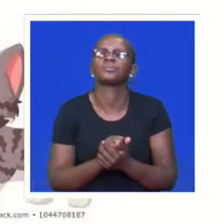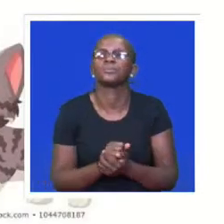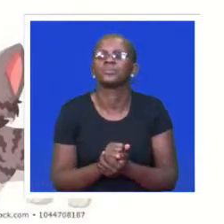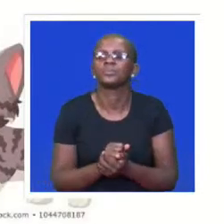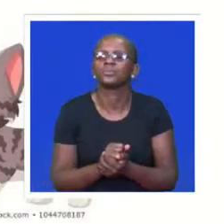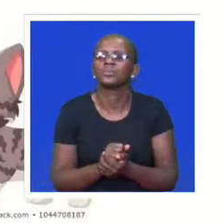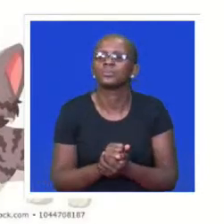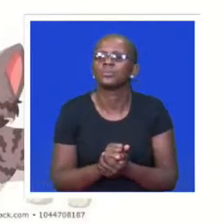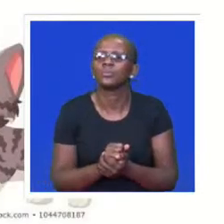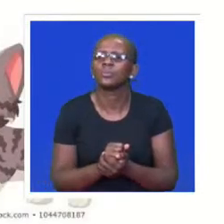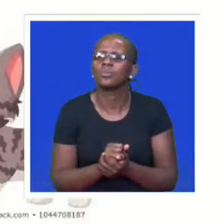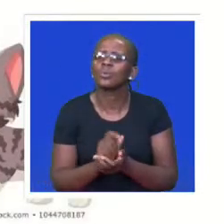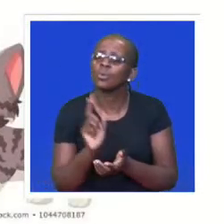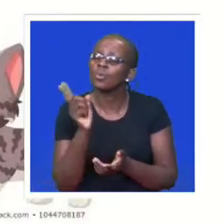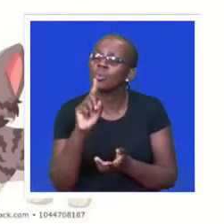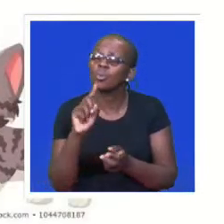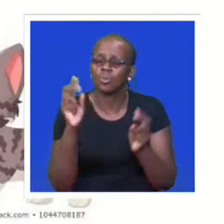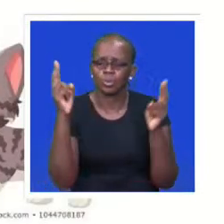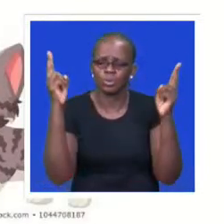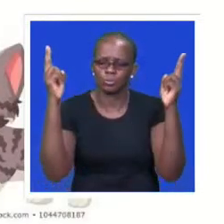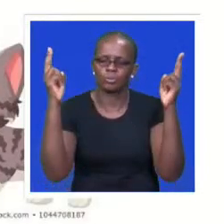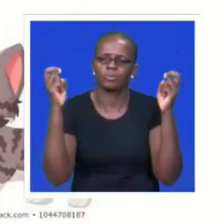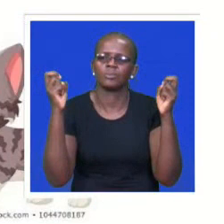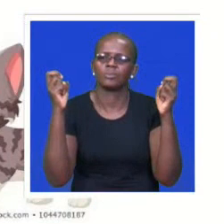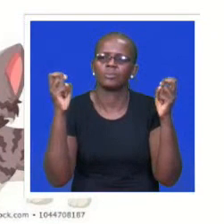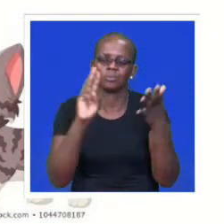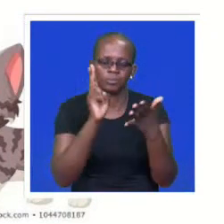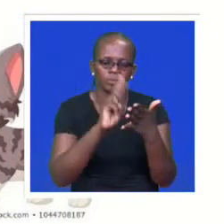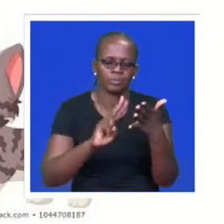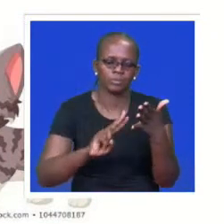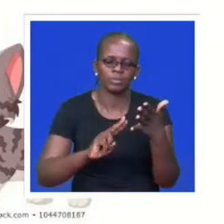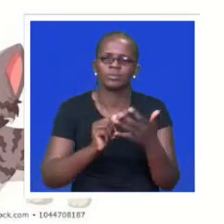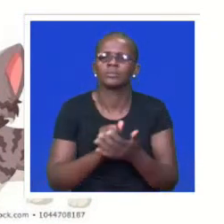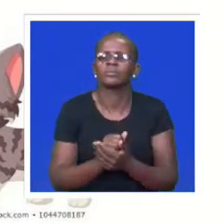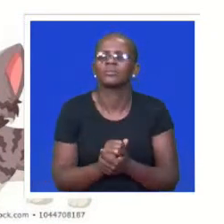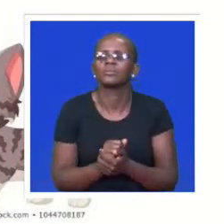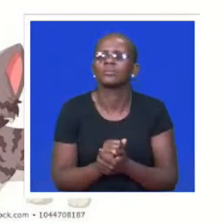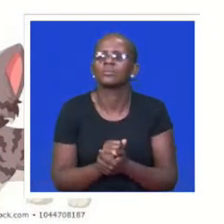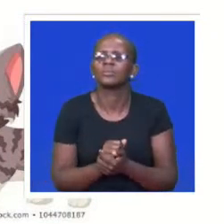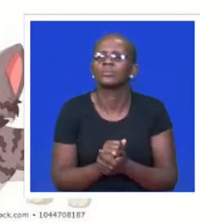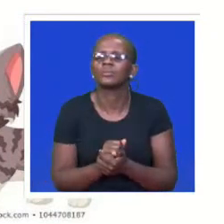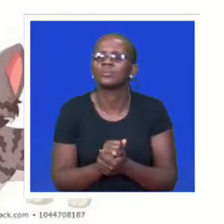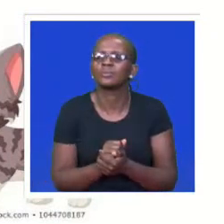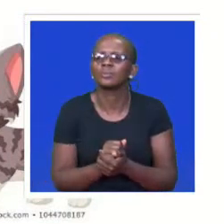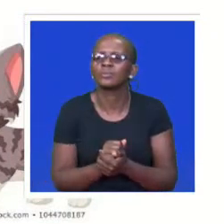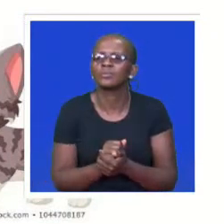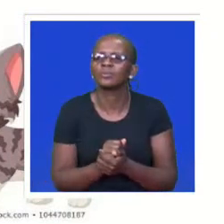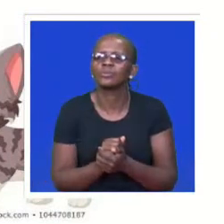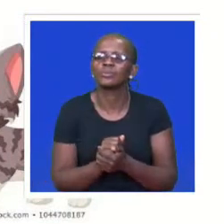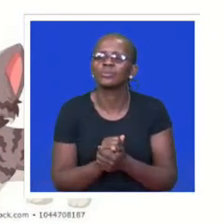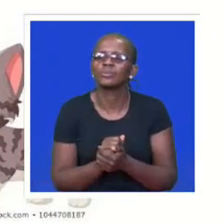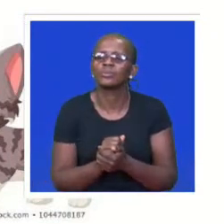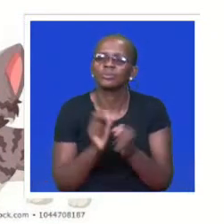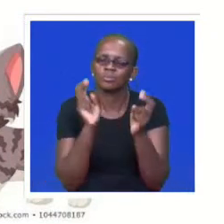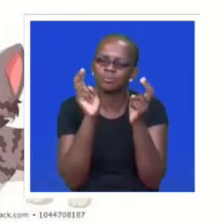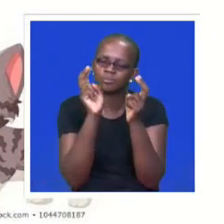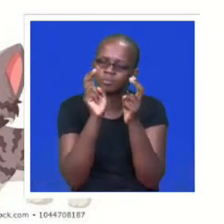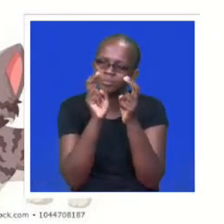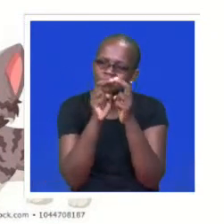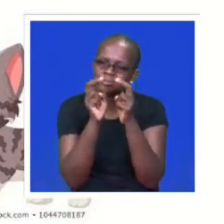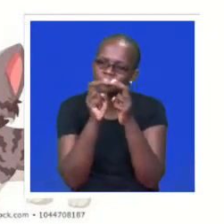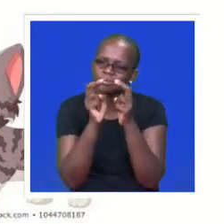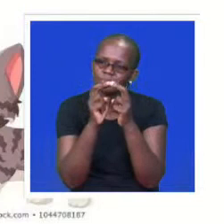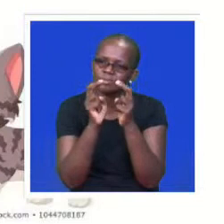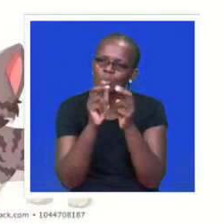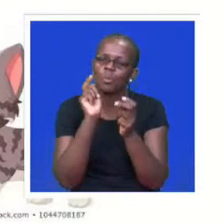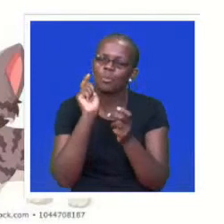What is the title of our story there? The title of our story is The Mouse Bells the Cat. The Mouse